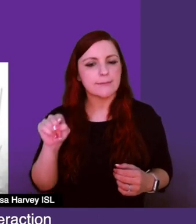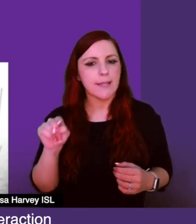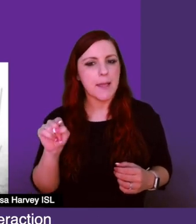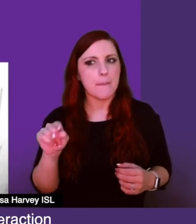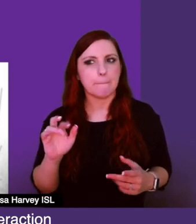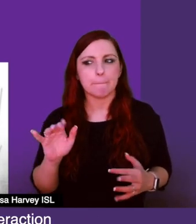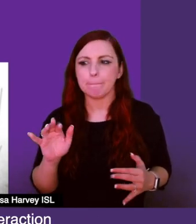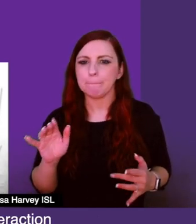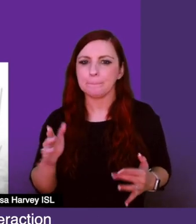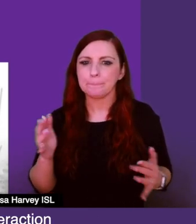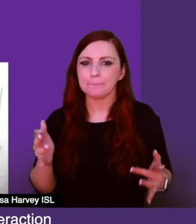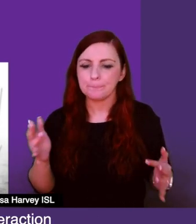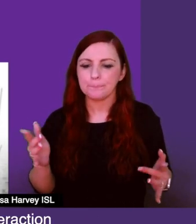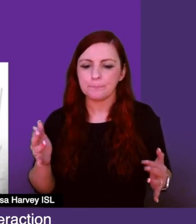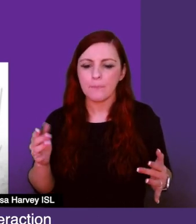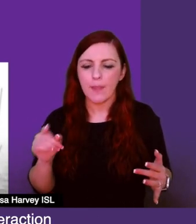it is